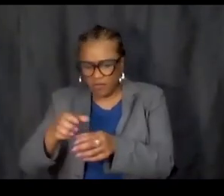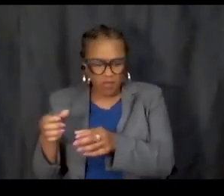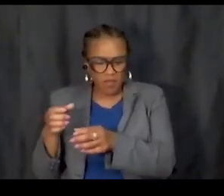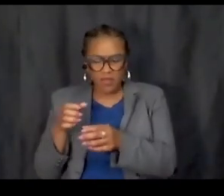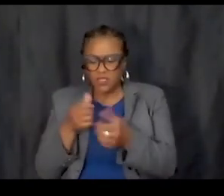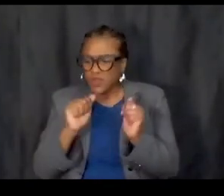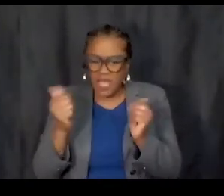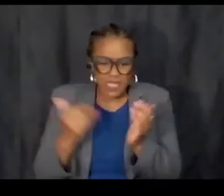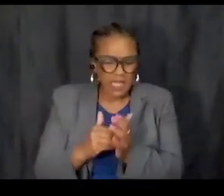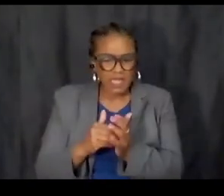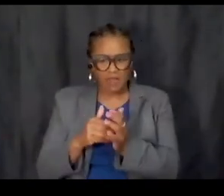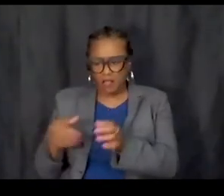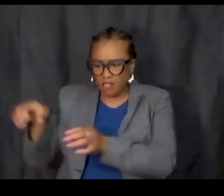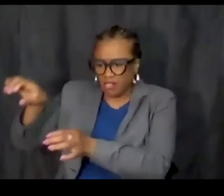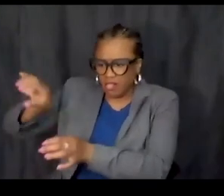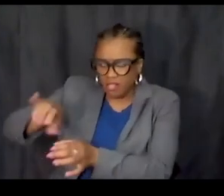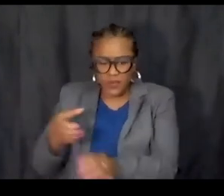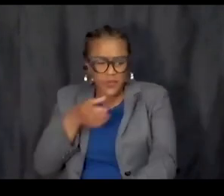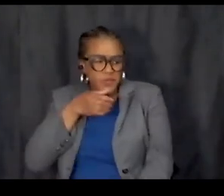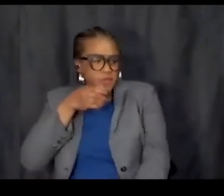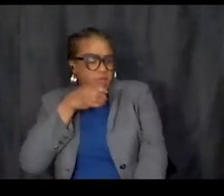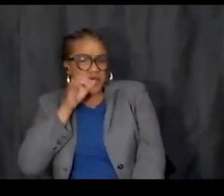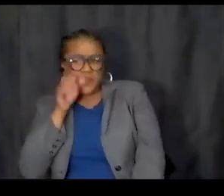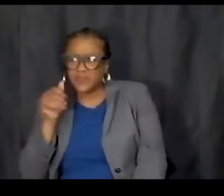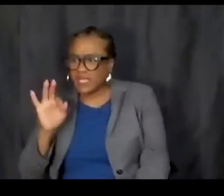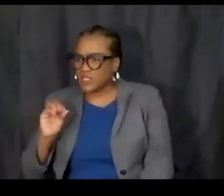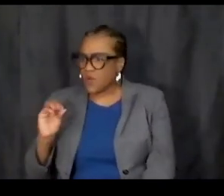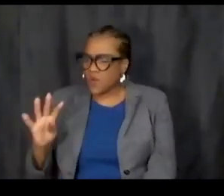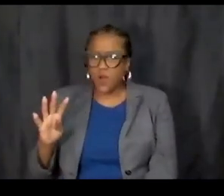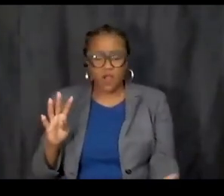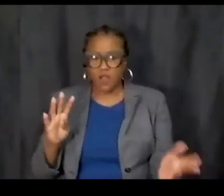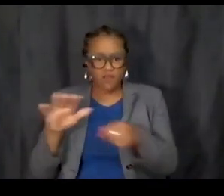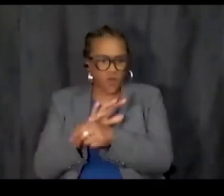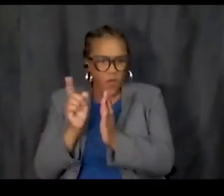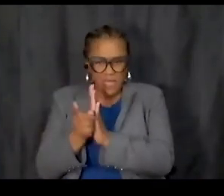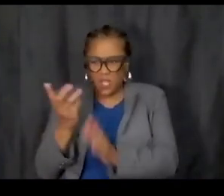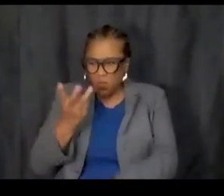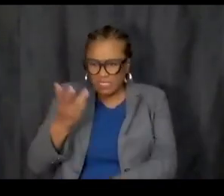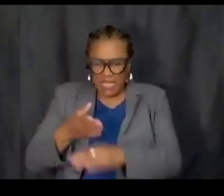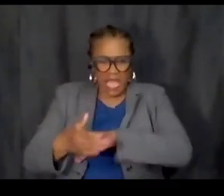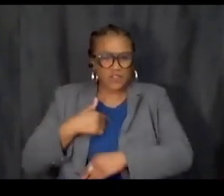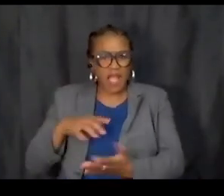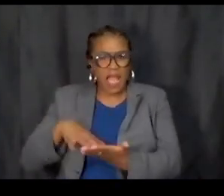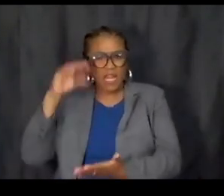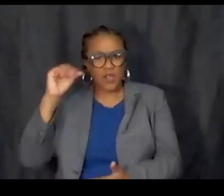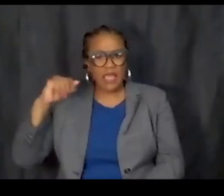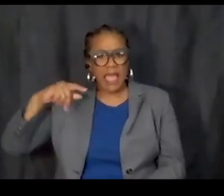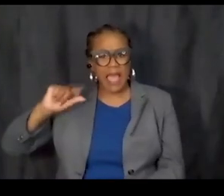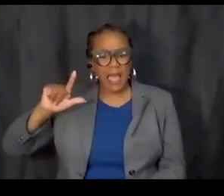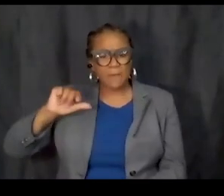The bells in Bordeaux ring at 1904, a full minute the Wednesday after I've learned